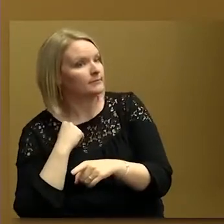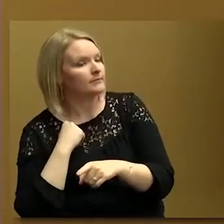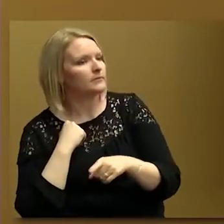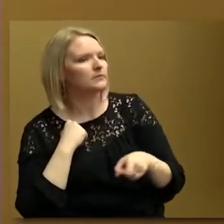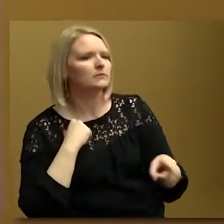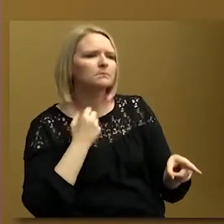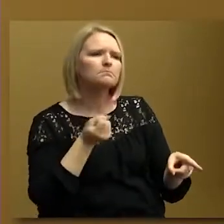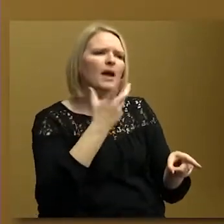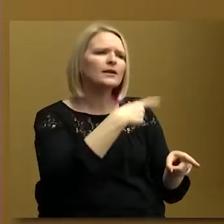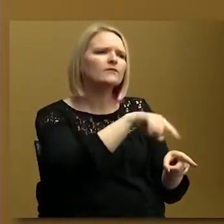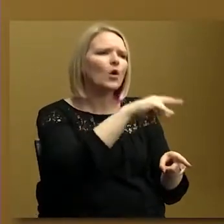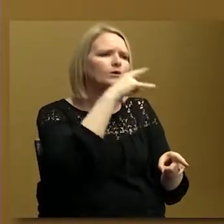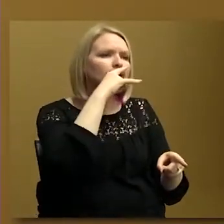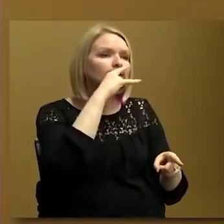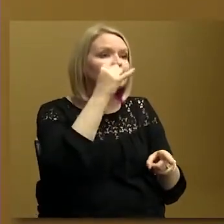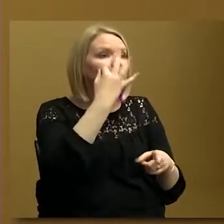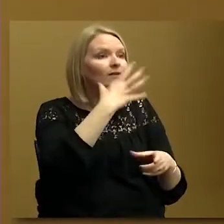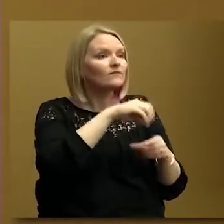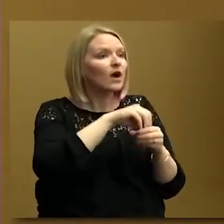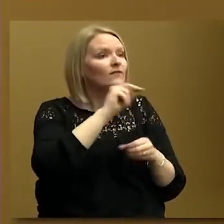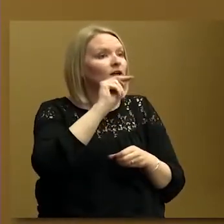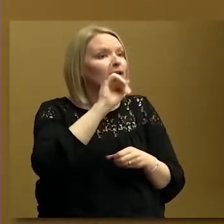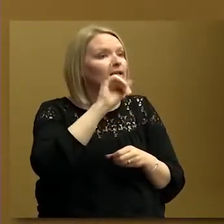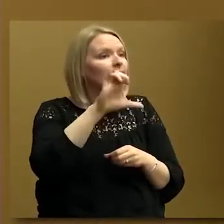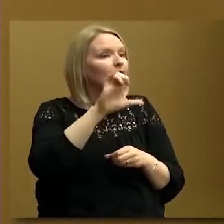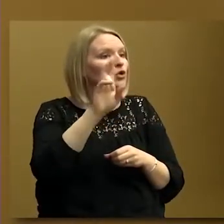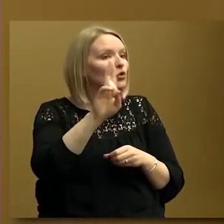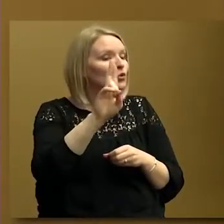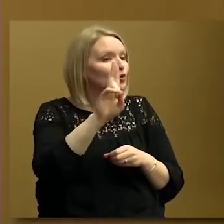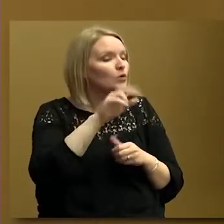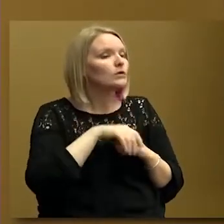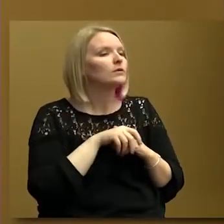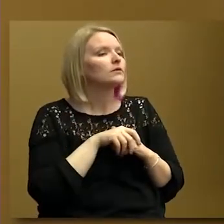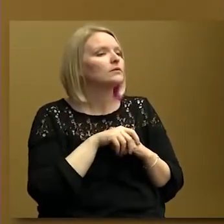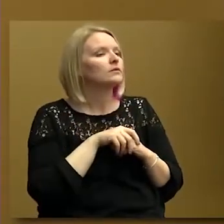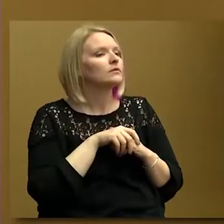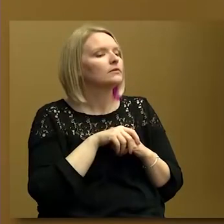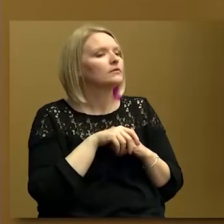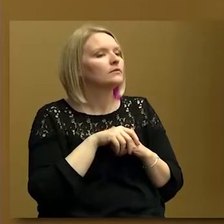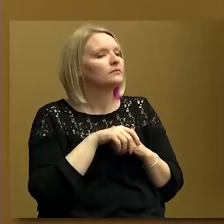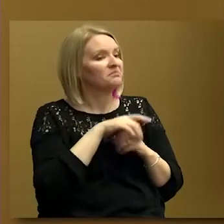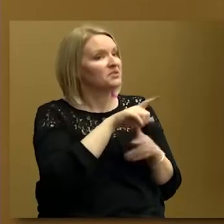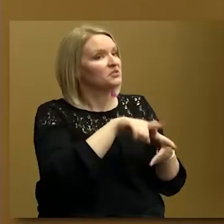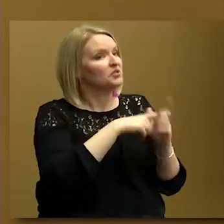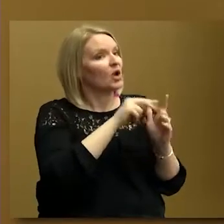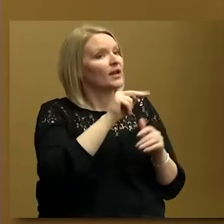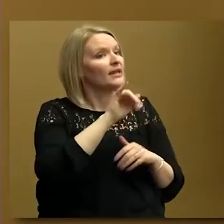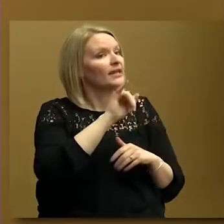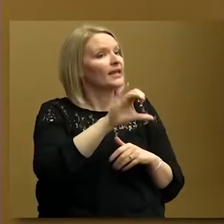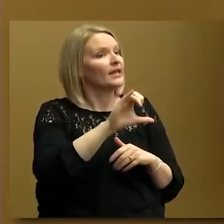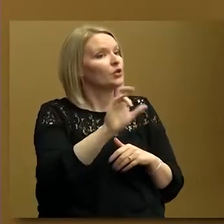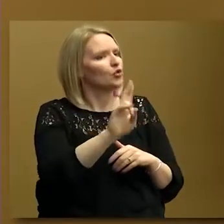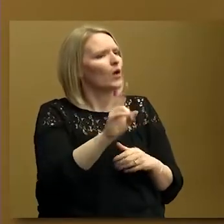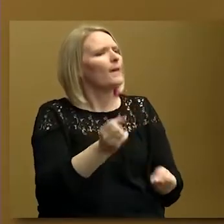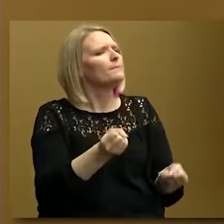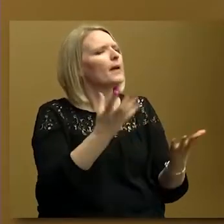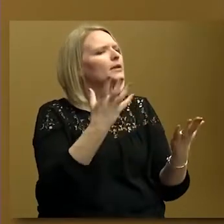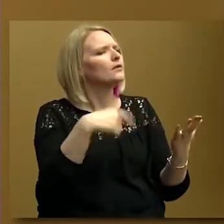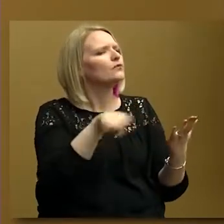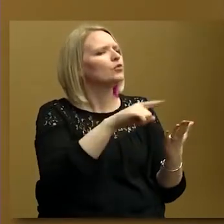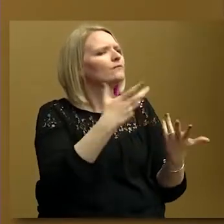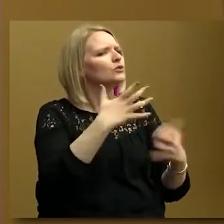these kids, if they've been in the NICU and they've started out there, how many of you have been in a